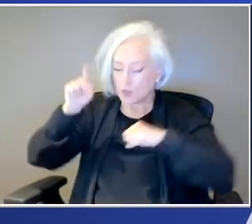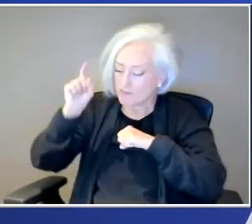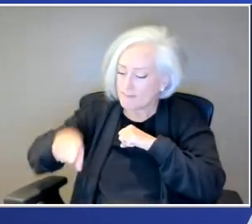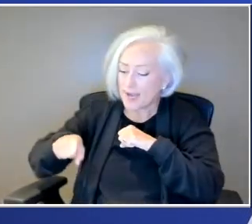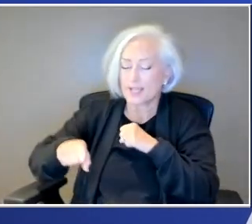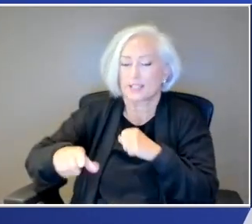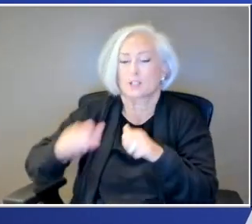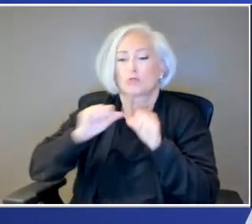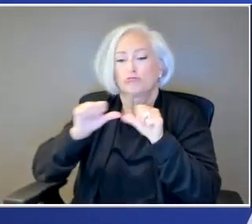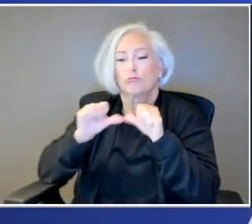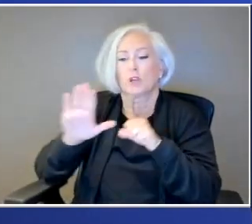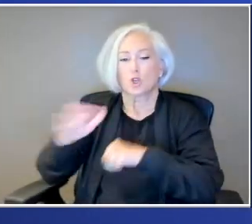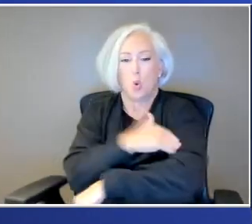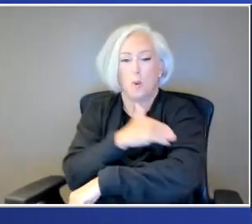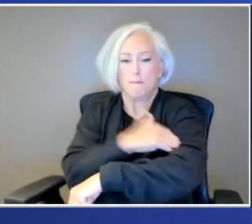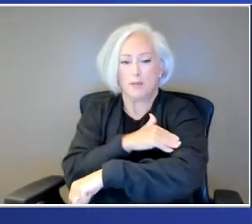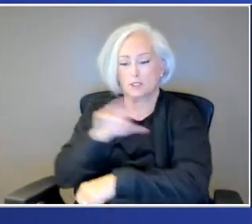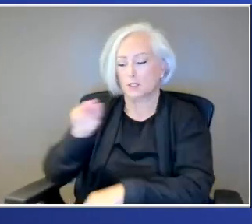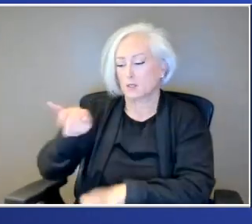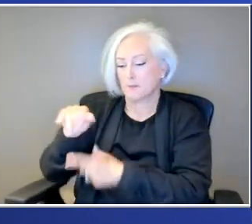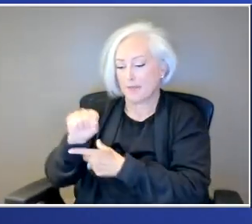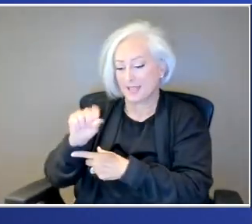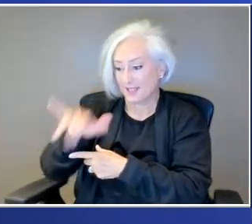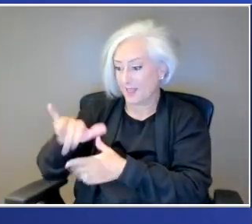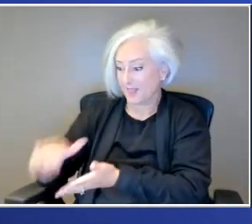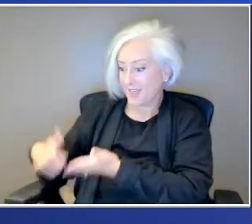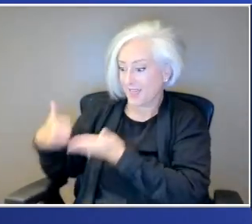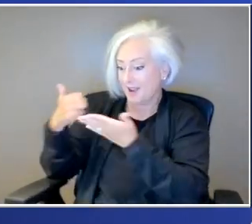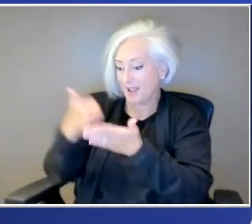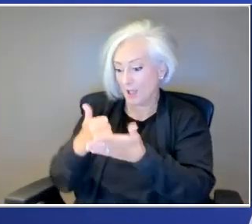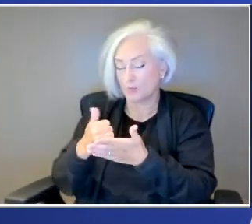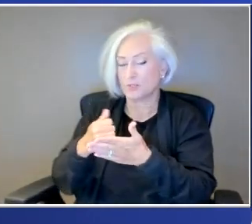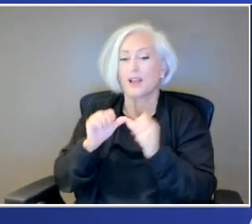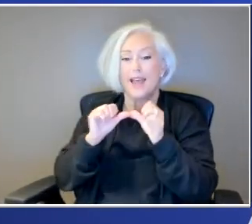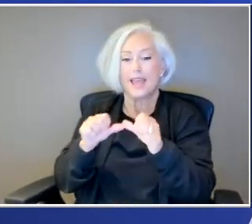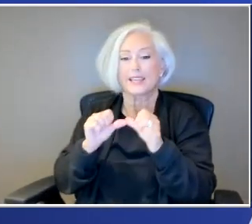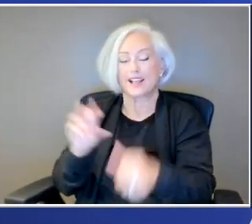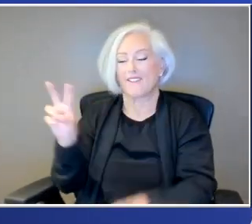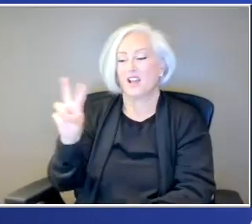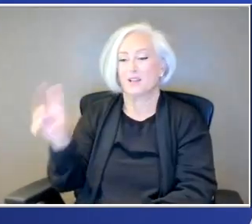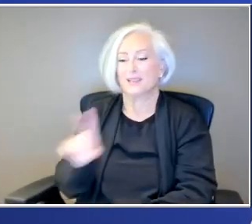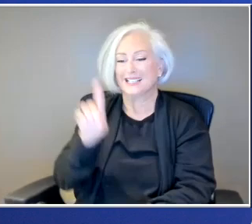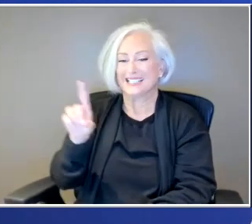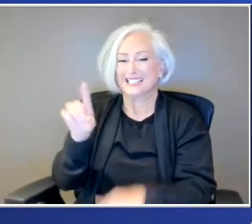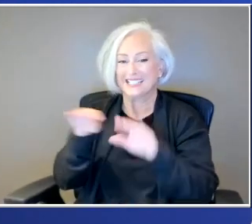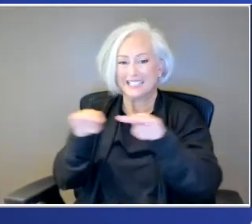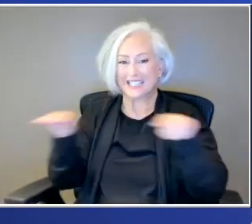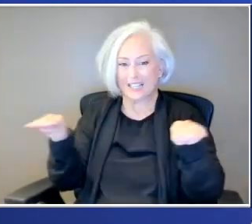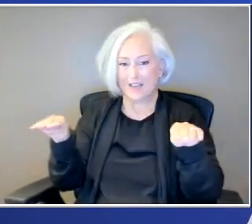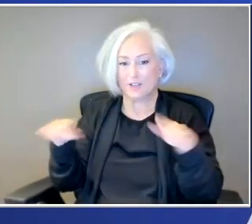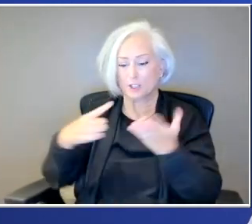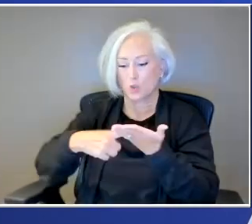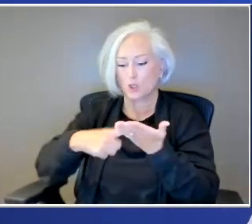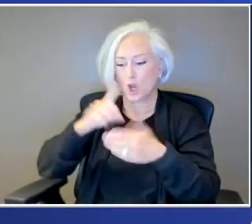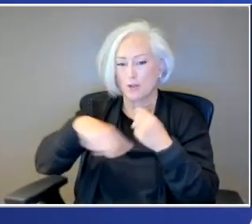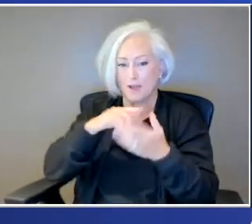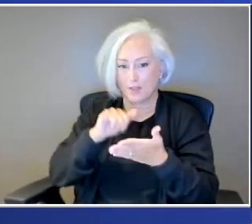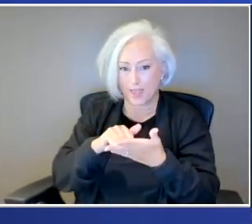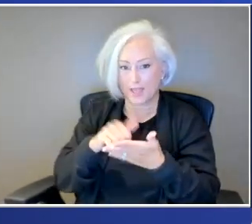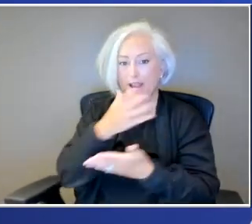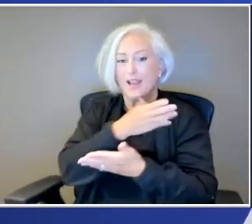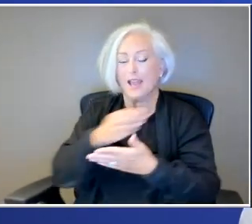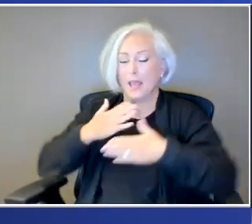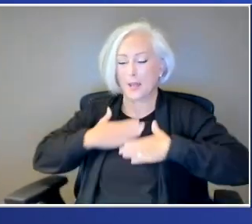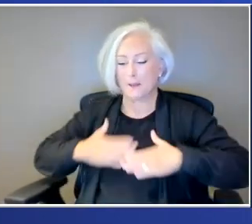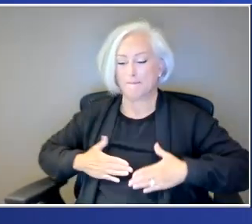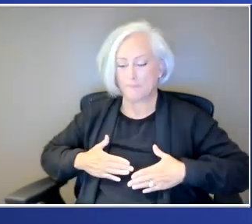your muscle mass. It helps with that, as well as maintaining, vitamin D levels. So we talk about a lot of that in my practice, and then body composition,